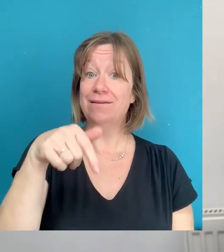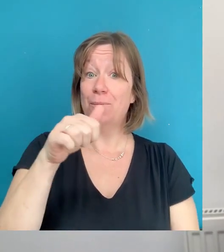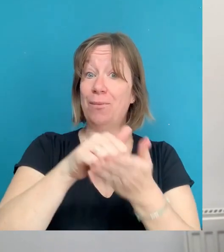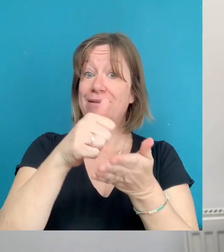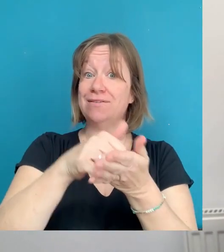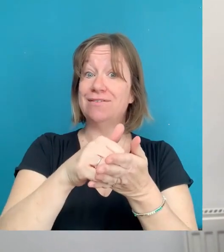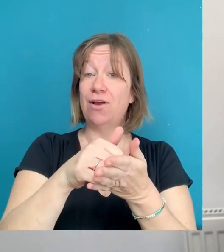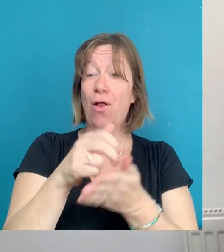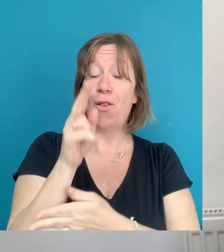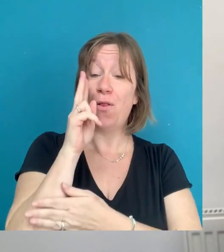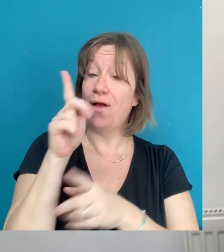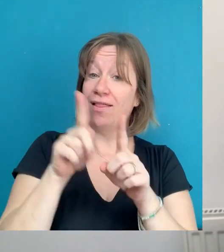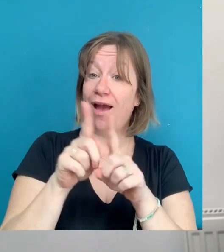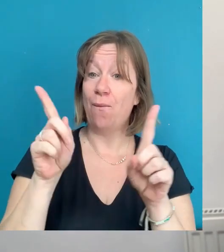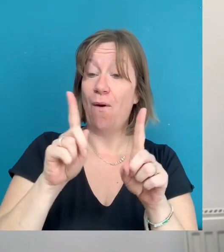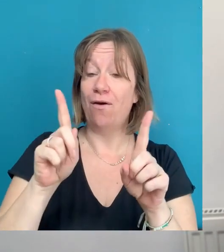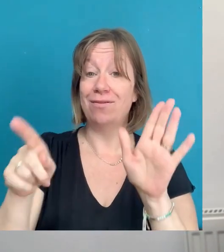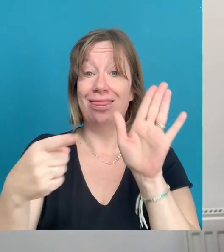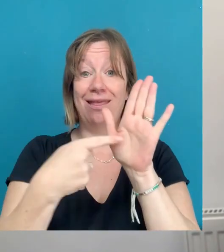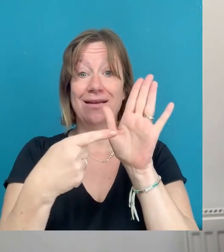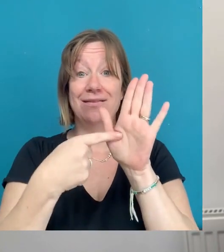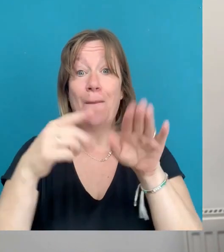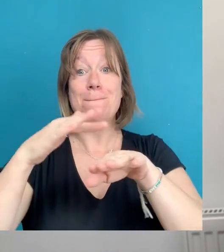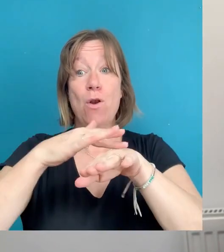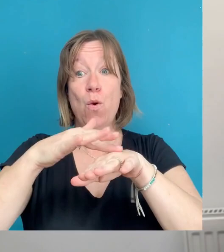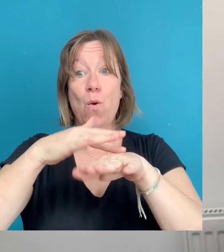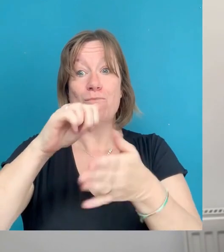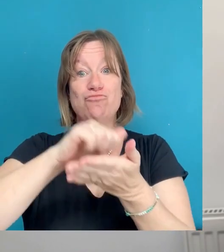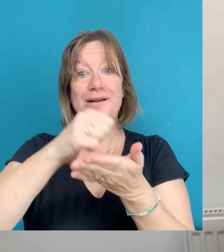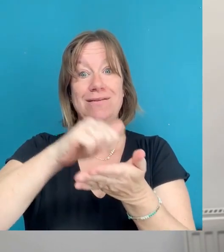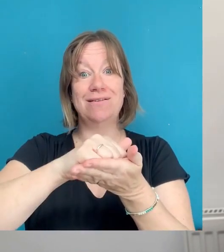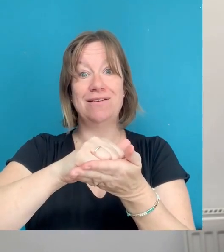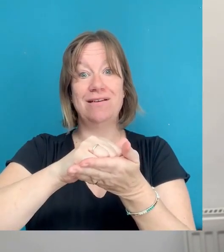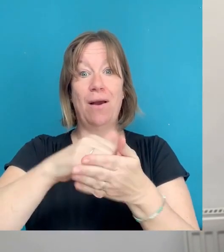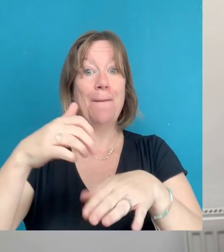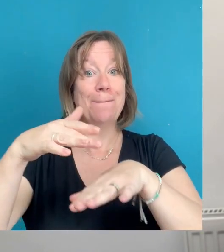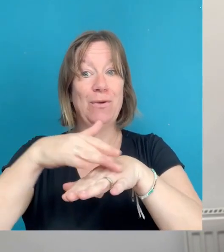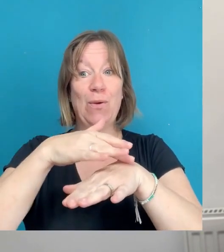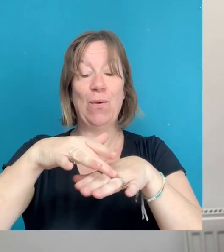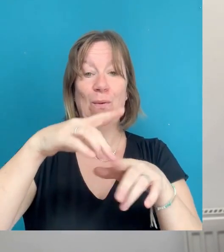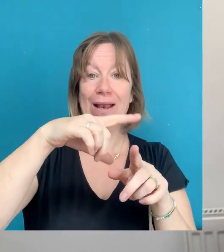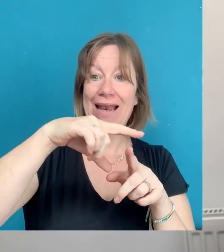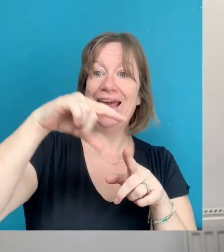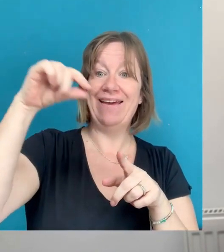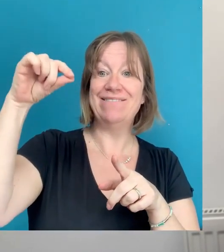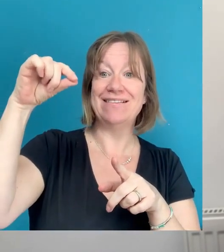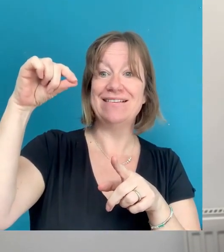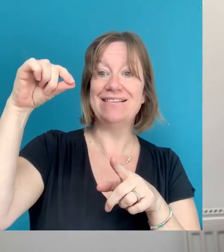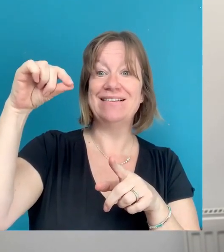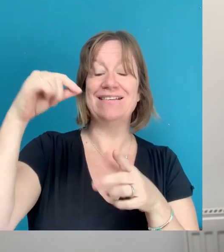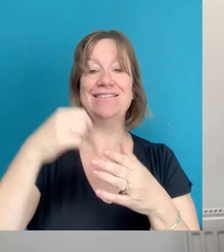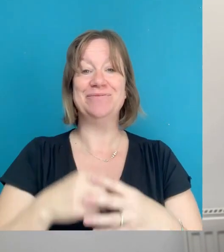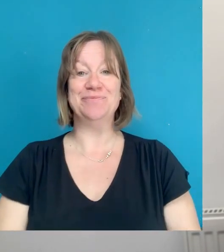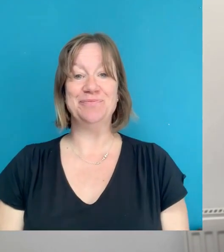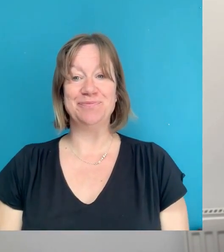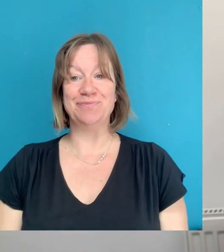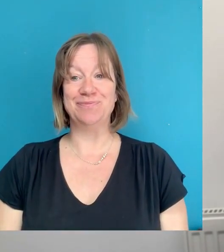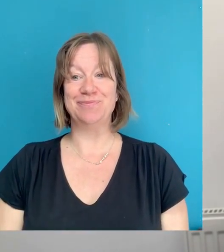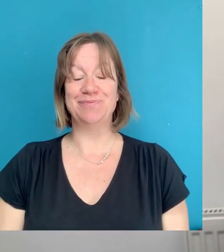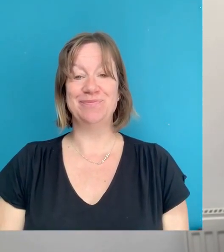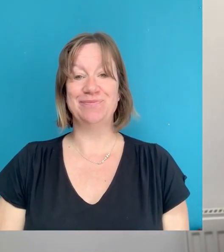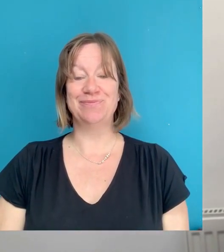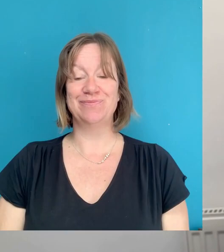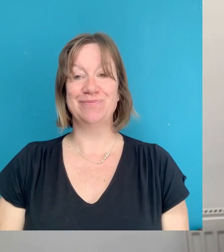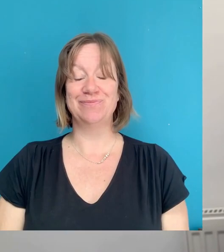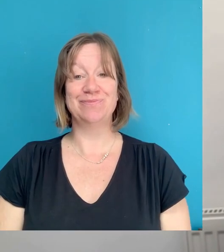So this is what some of the prints look like. So this is a blue print with blue leaves on